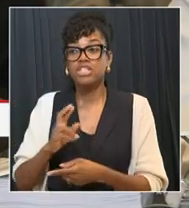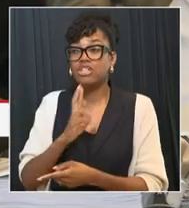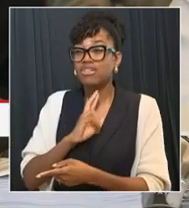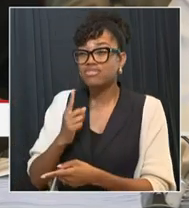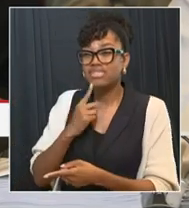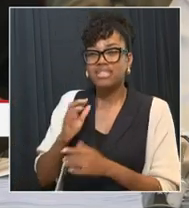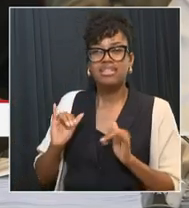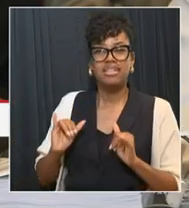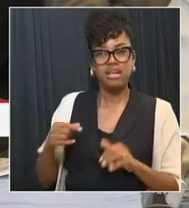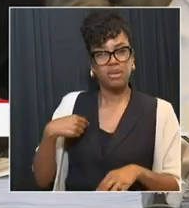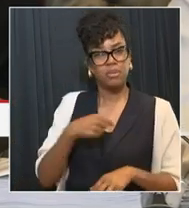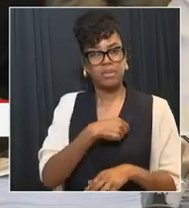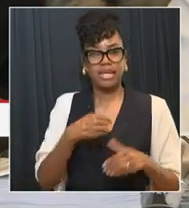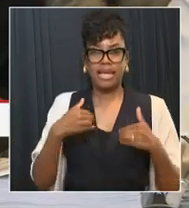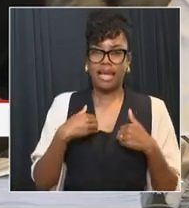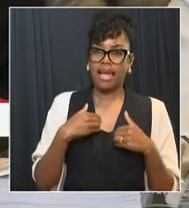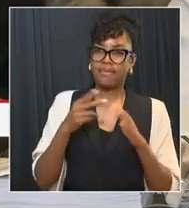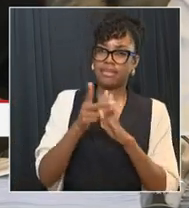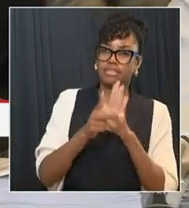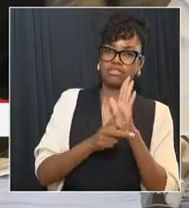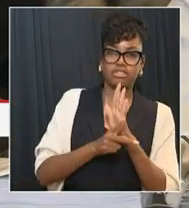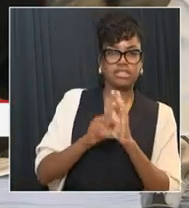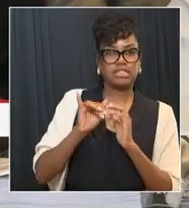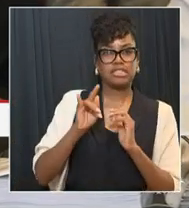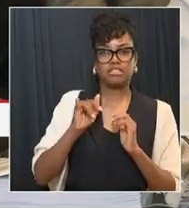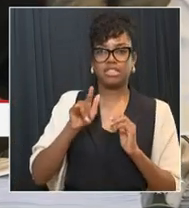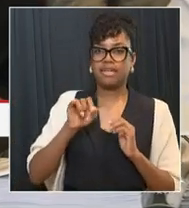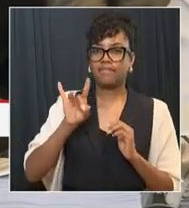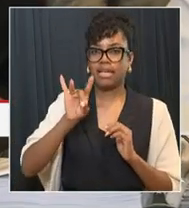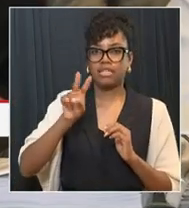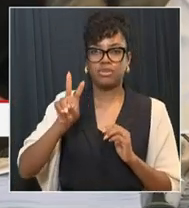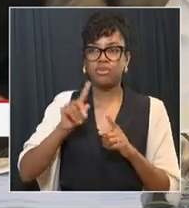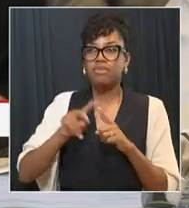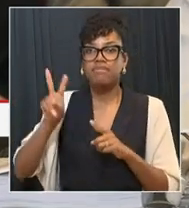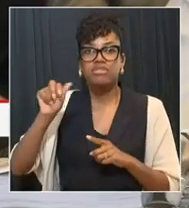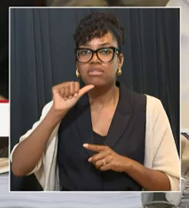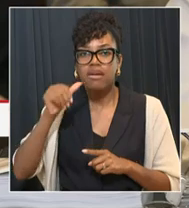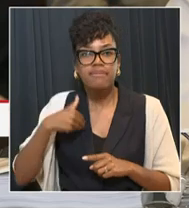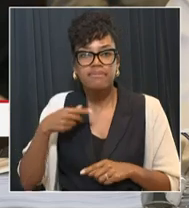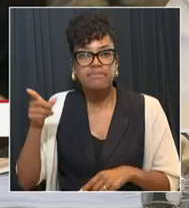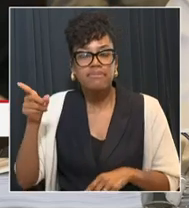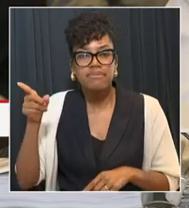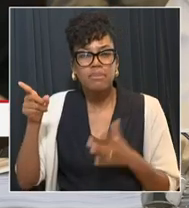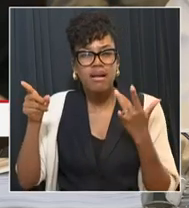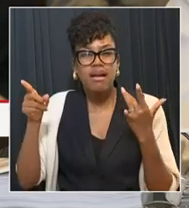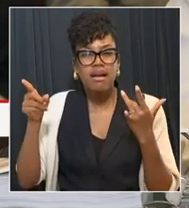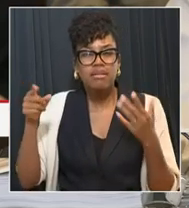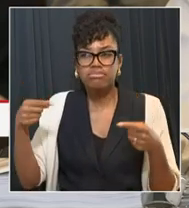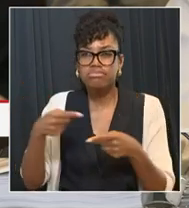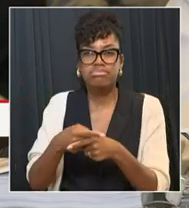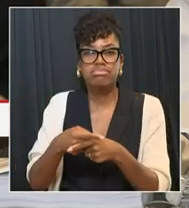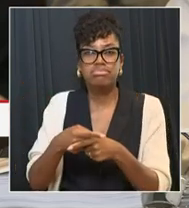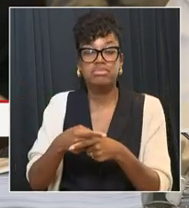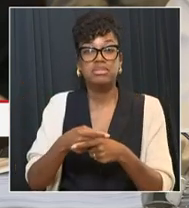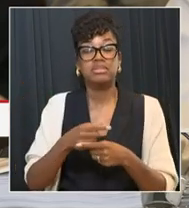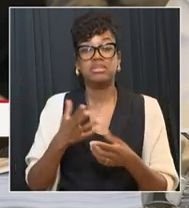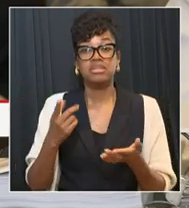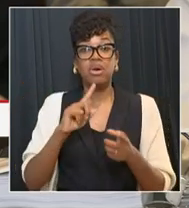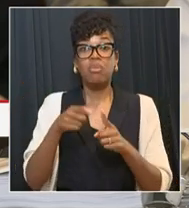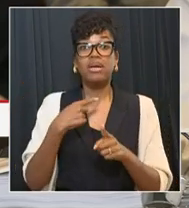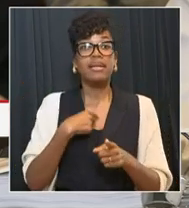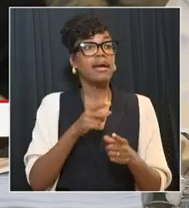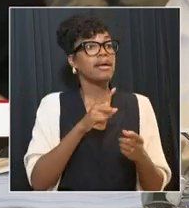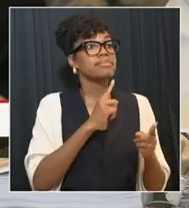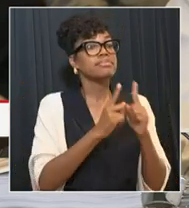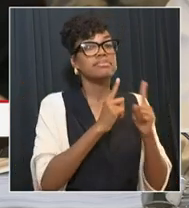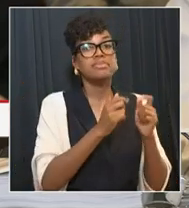why do we have this 82 and they don't have it in Virginia? When I talk to restaurant workers, they